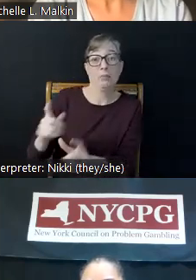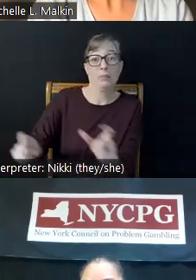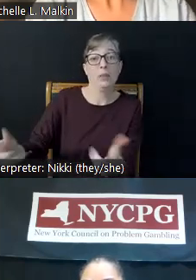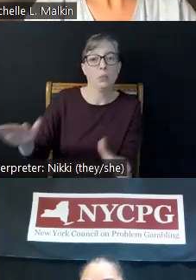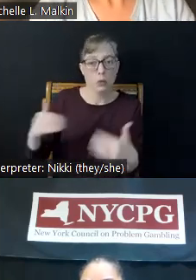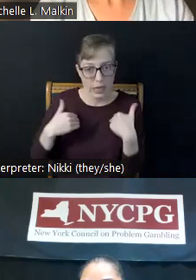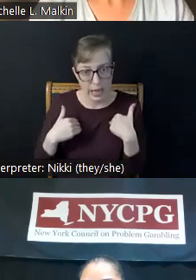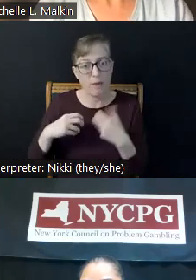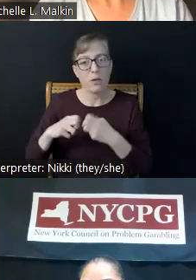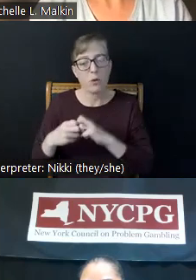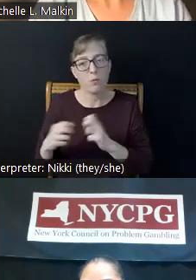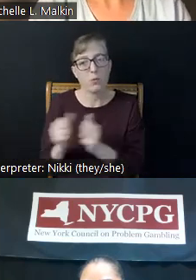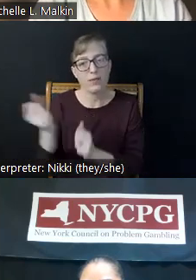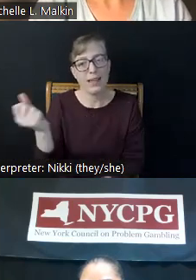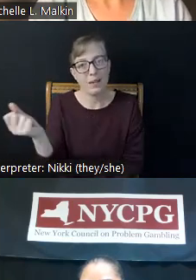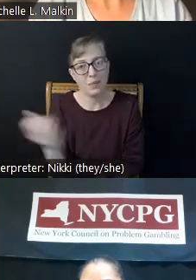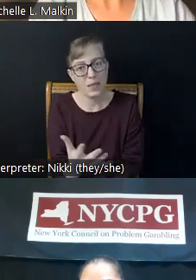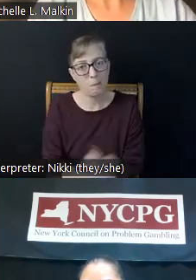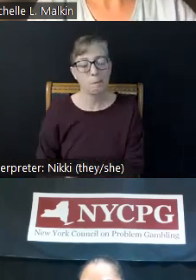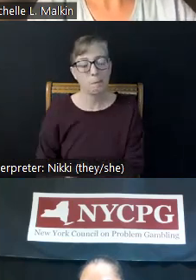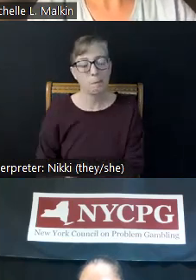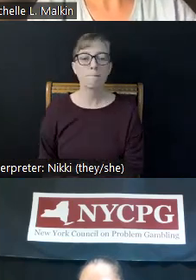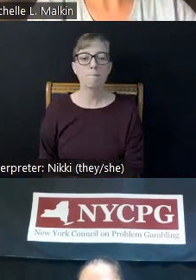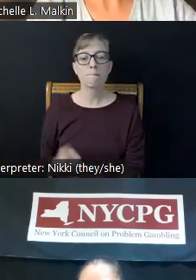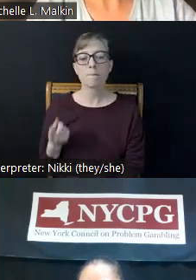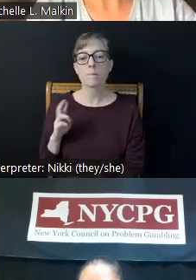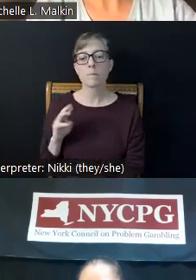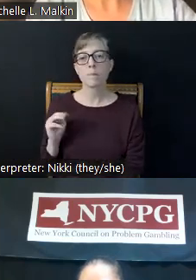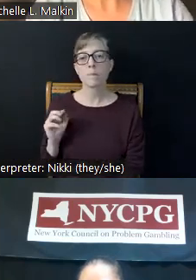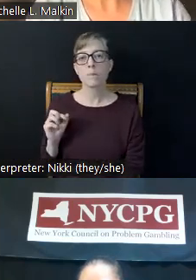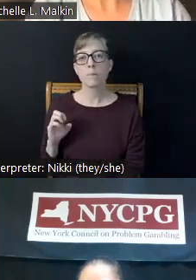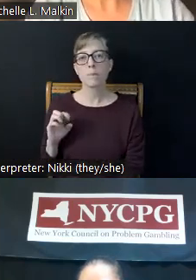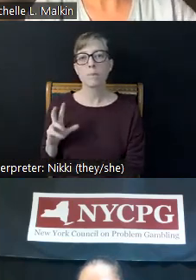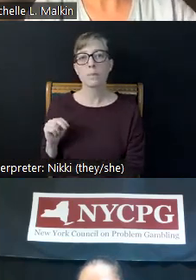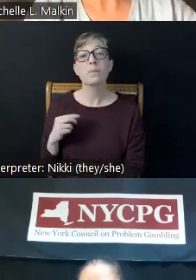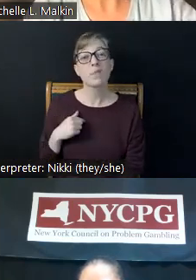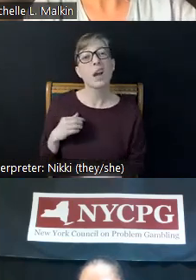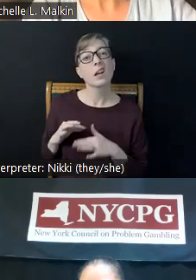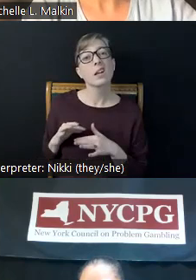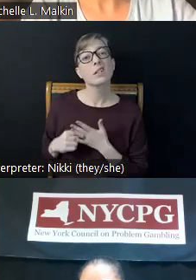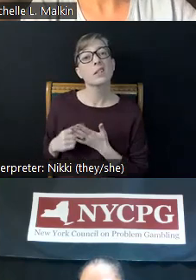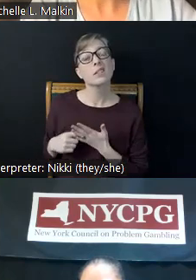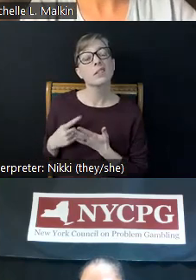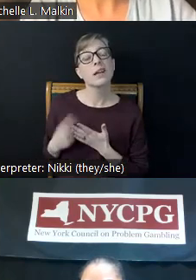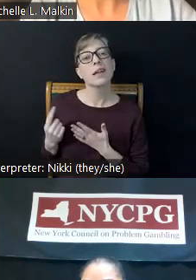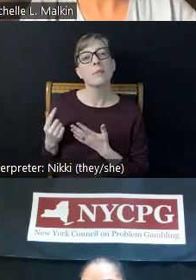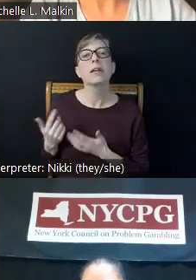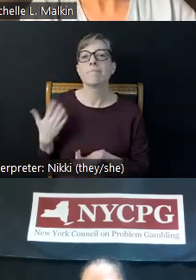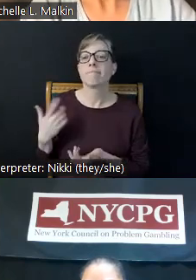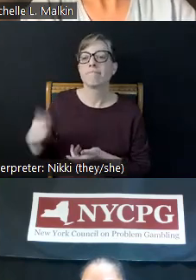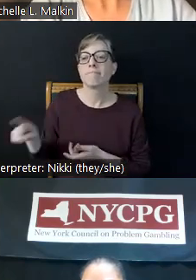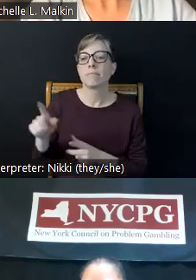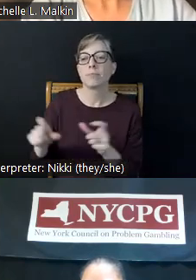problems? Well, I kind of talked about that as what we have found is that those people who are incarcerated have the highest prevalence of problem